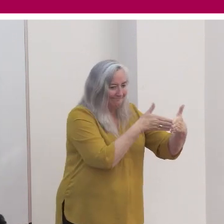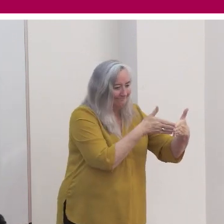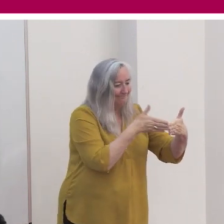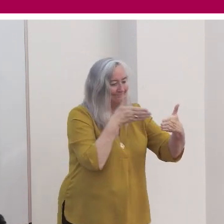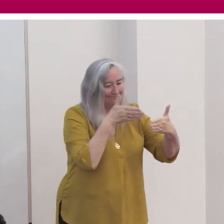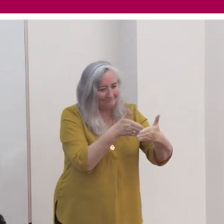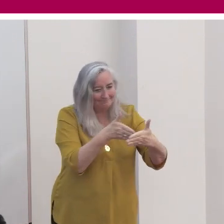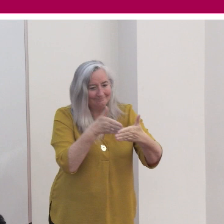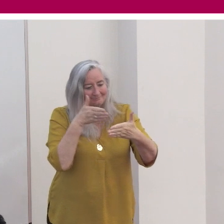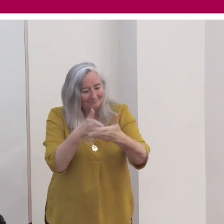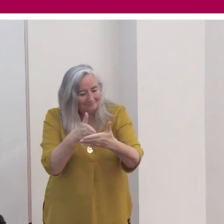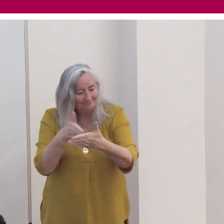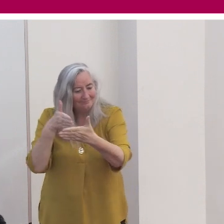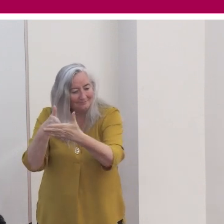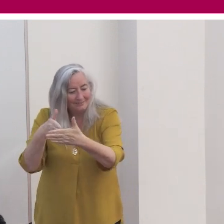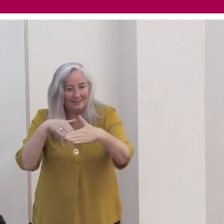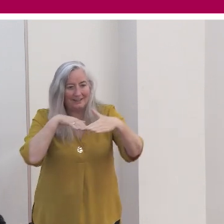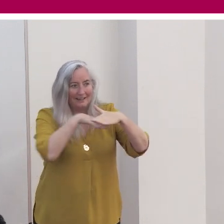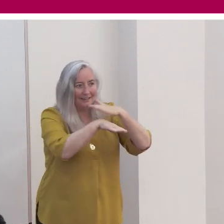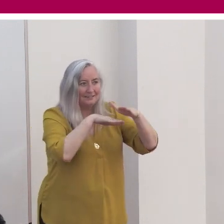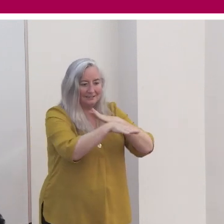criminal justice is